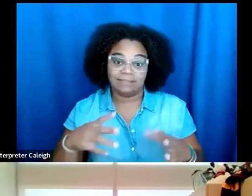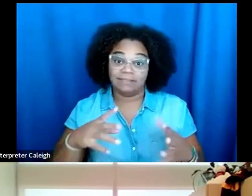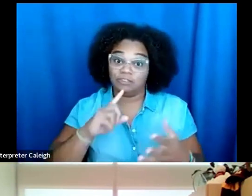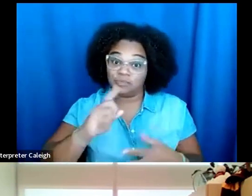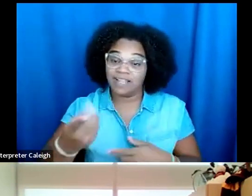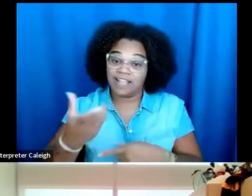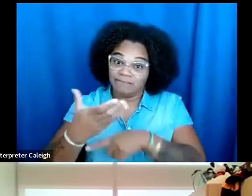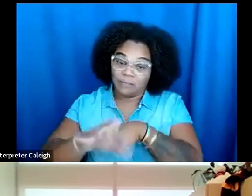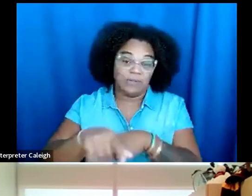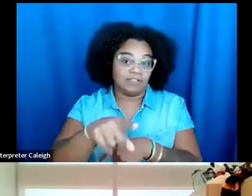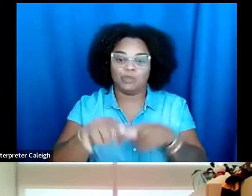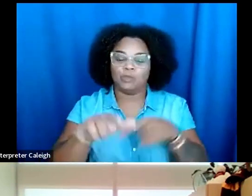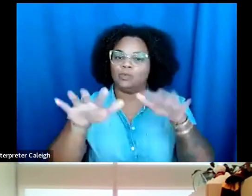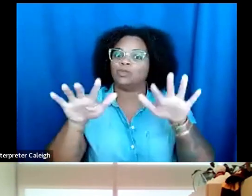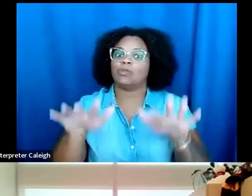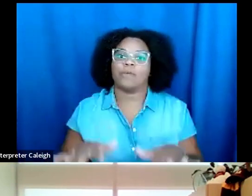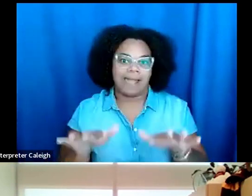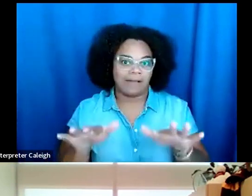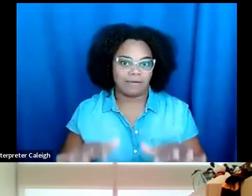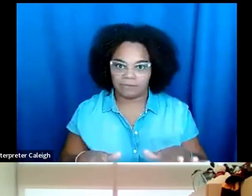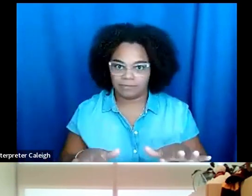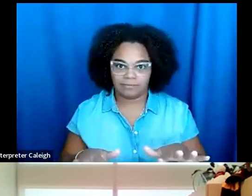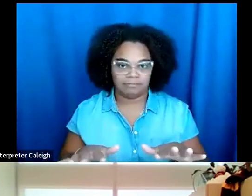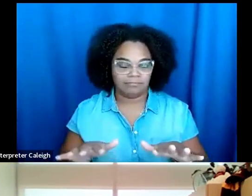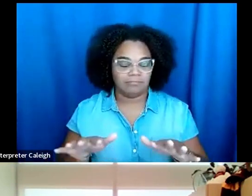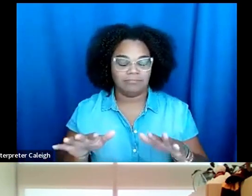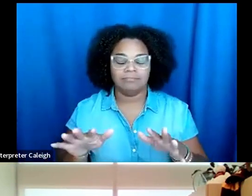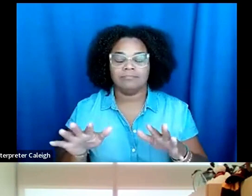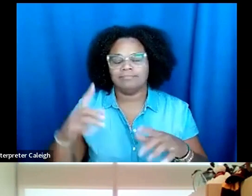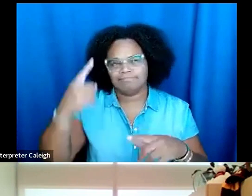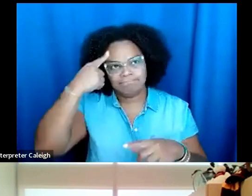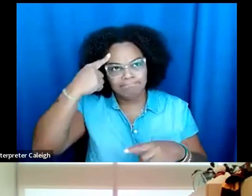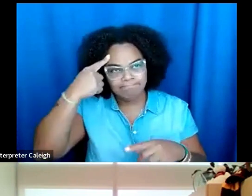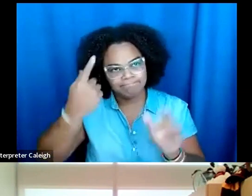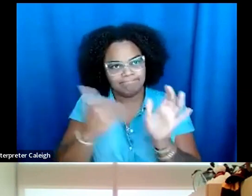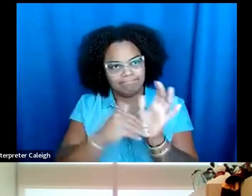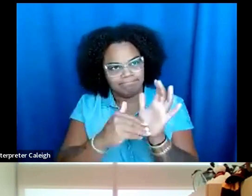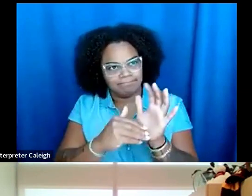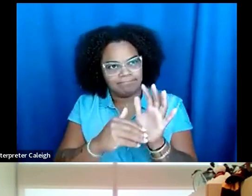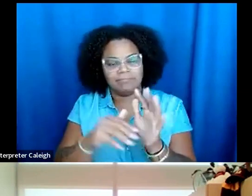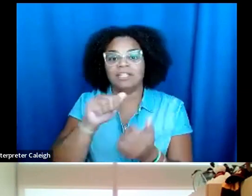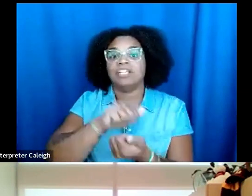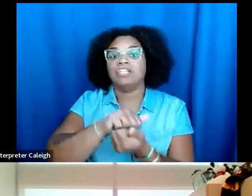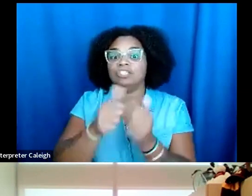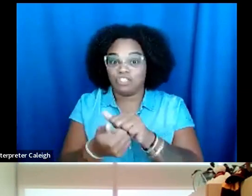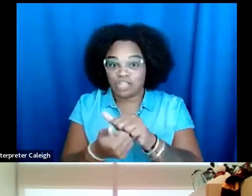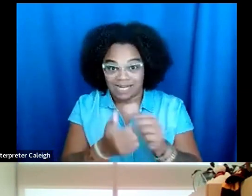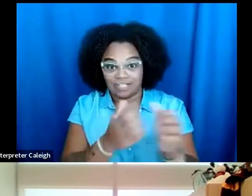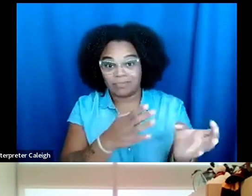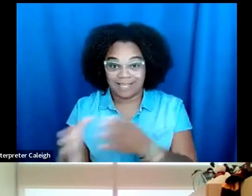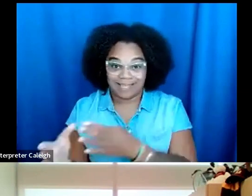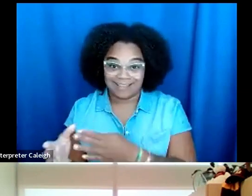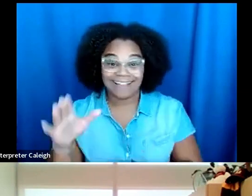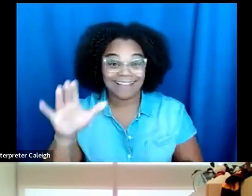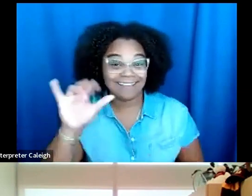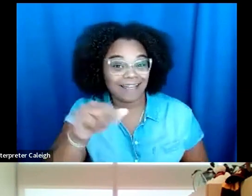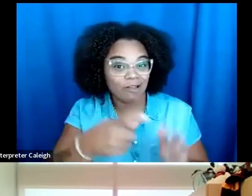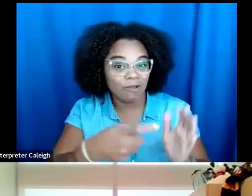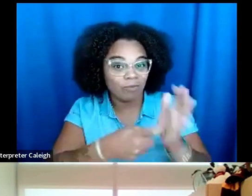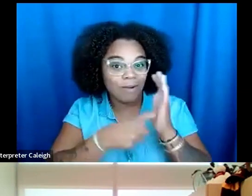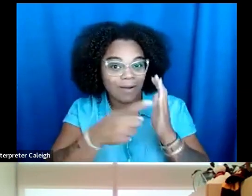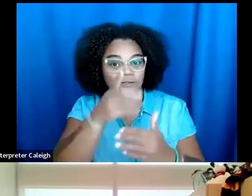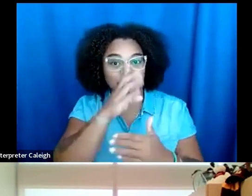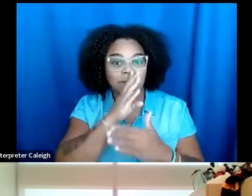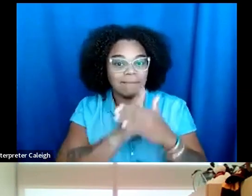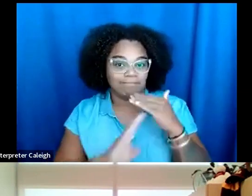forces you to revisit and change your plans. And so it takes humility to do that. And so I would just take